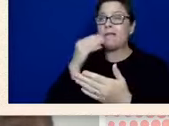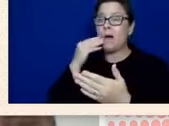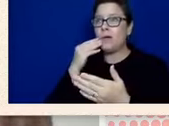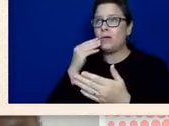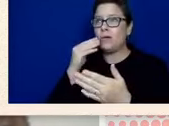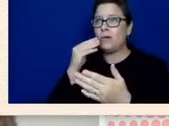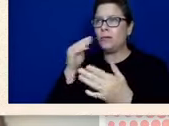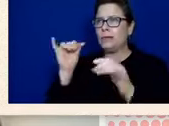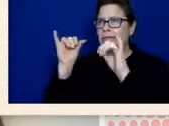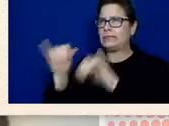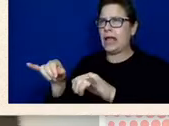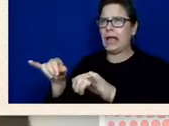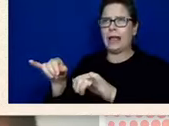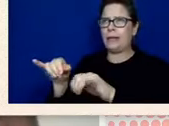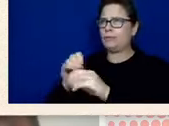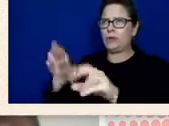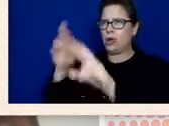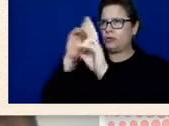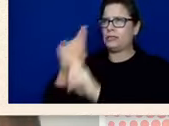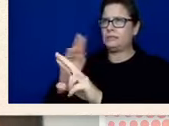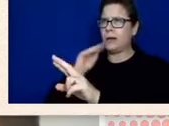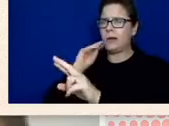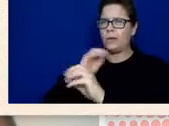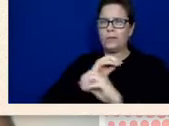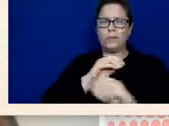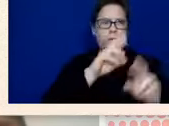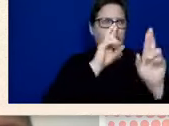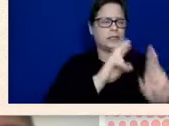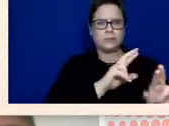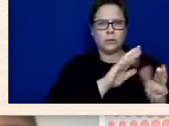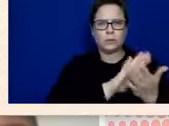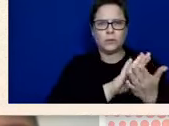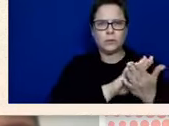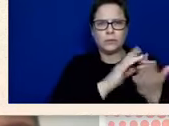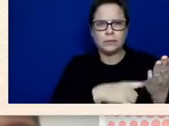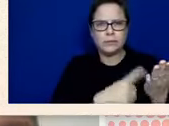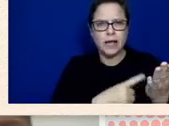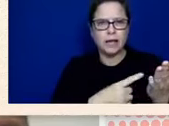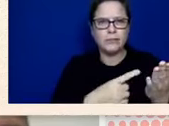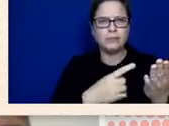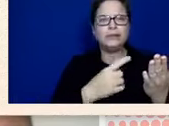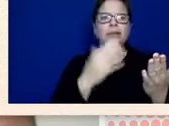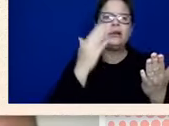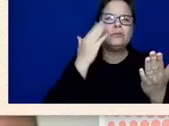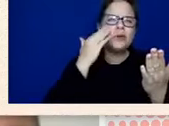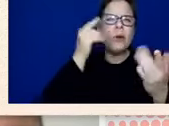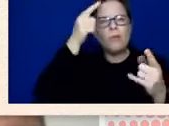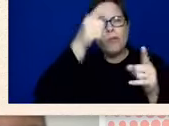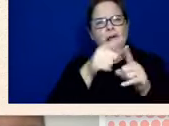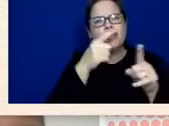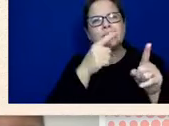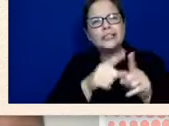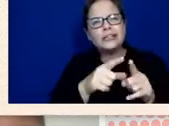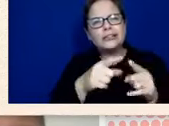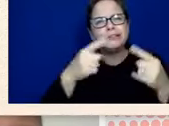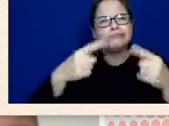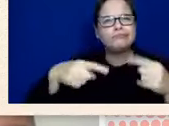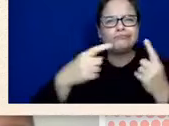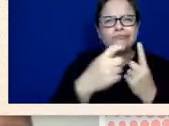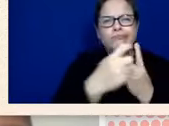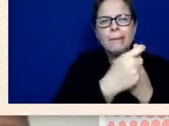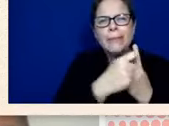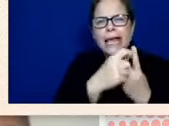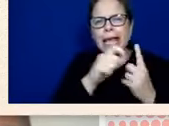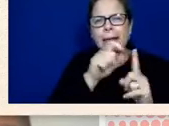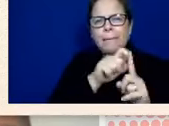household. Like, even though, like, when you mentioned about, you guys can pick on me, we had this petty arguments, they would, it would